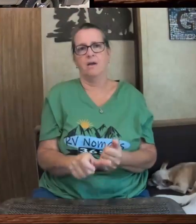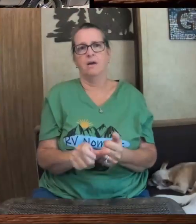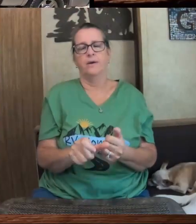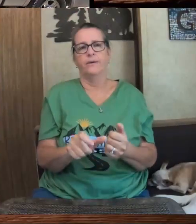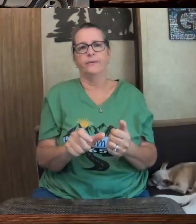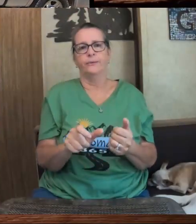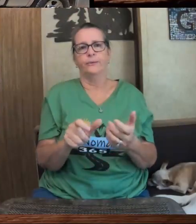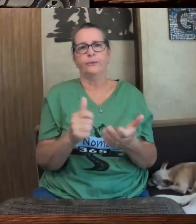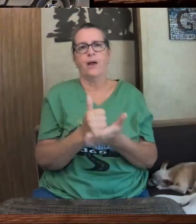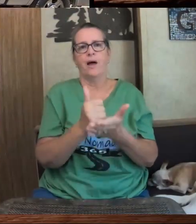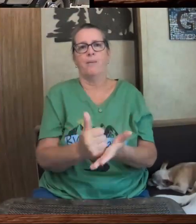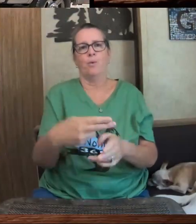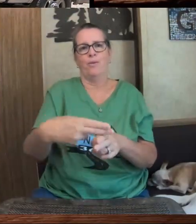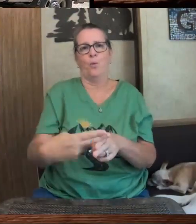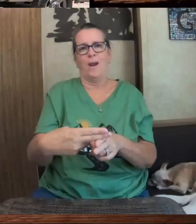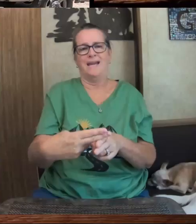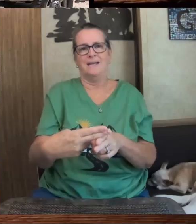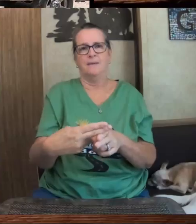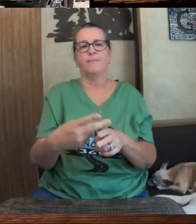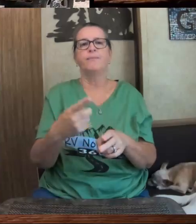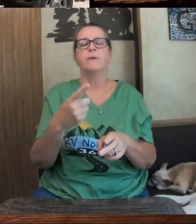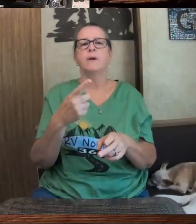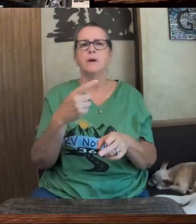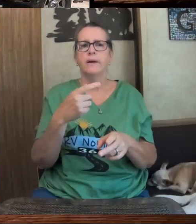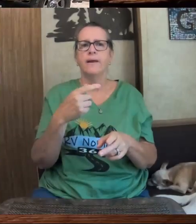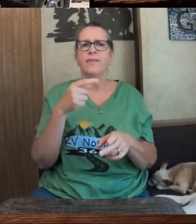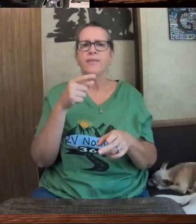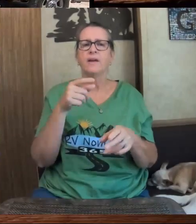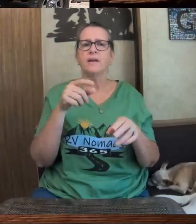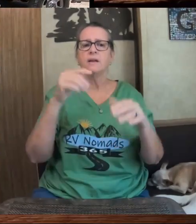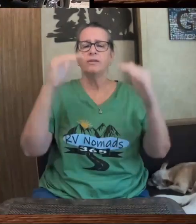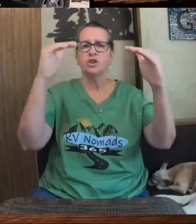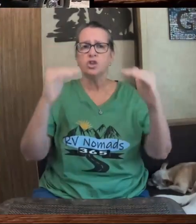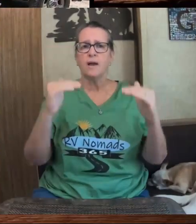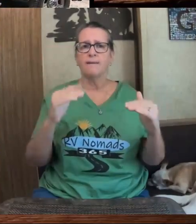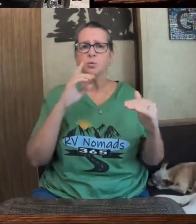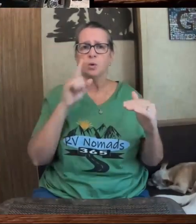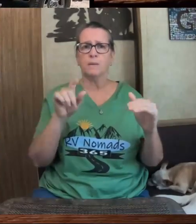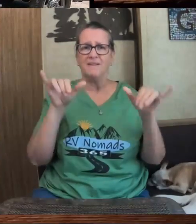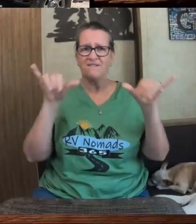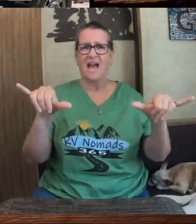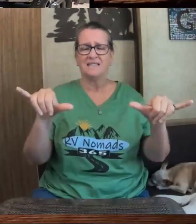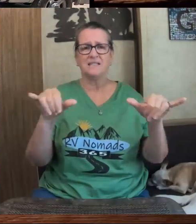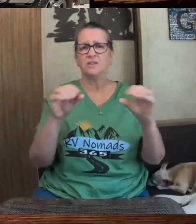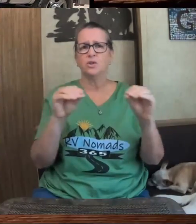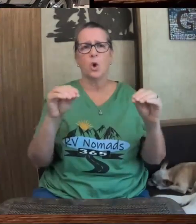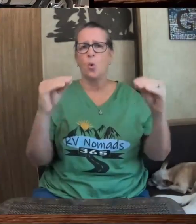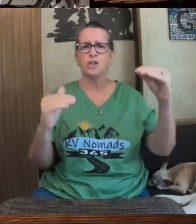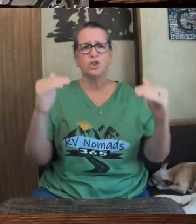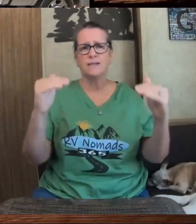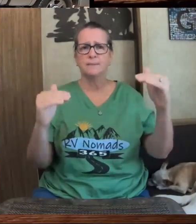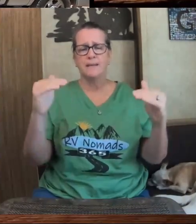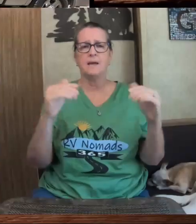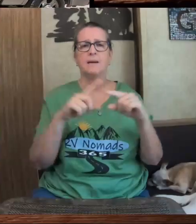some of the weight in the middle. This is adjustable. The shelves are going to be fastened, so there's really not going to be any